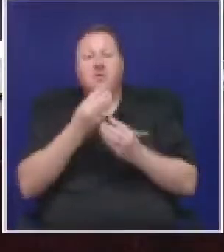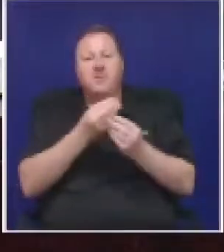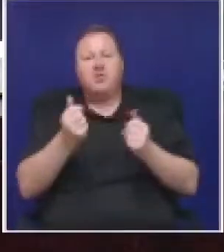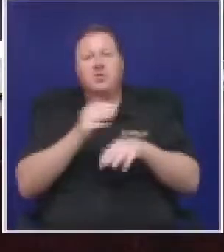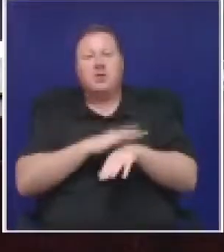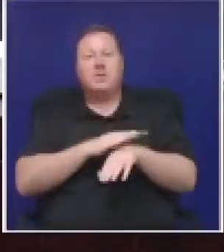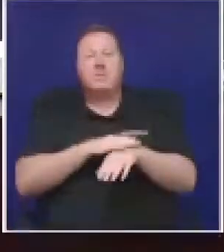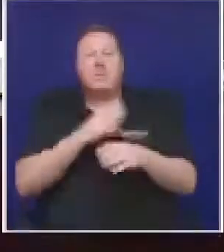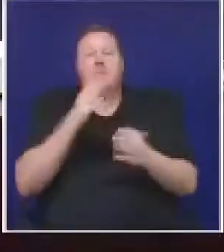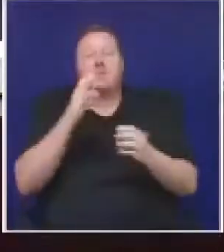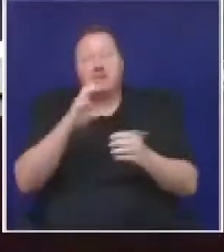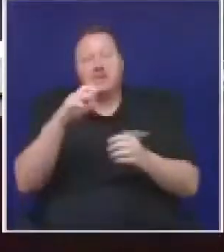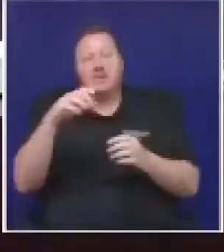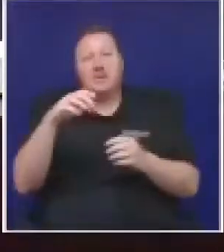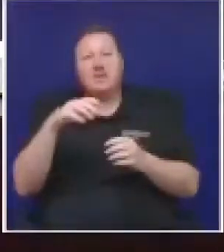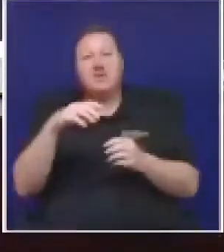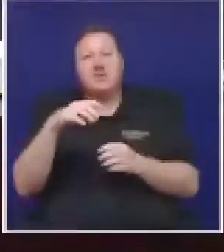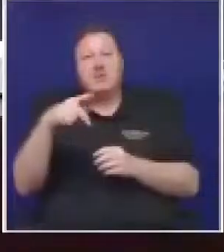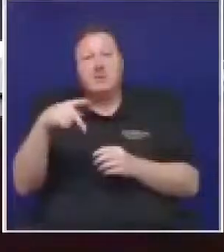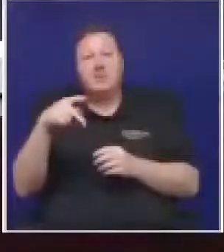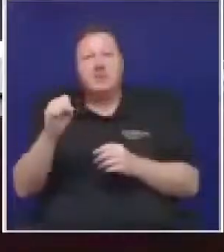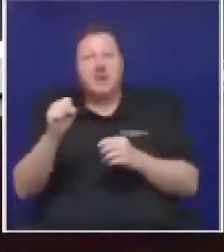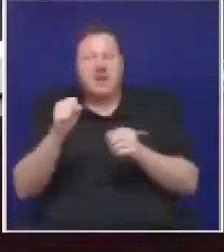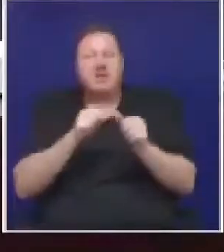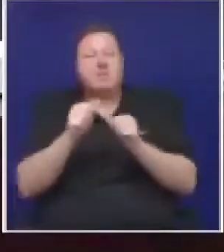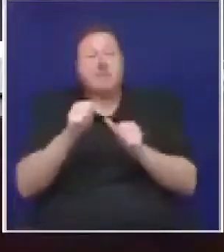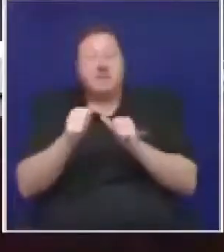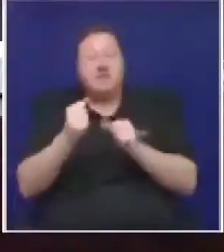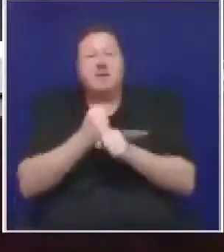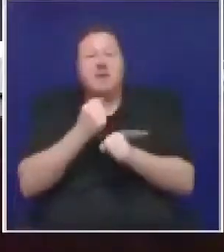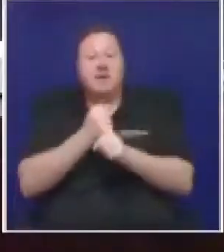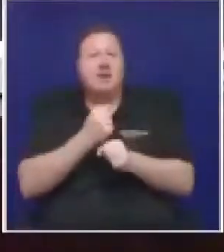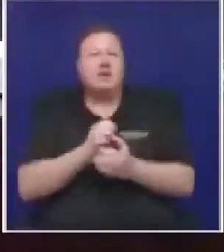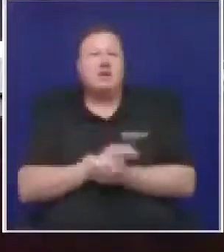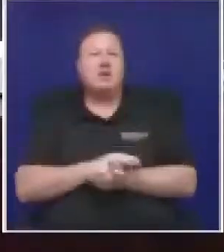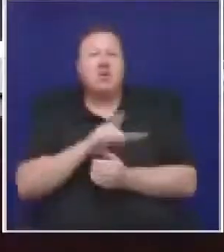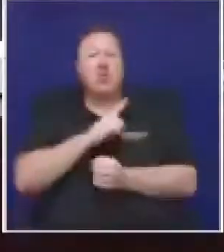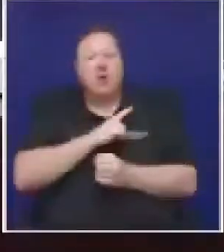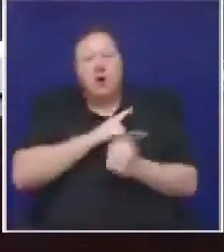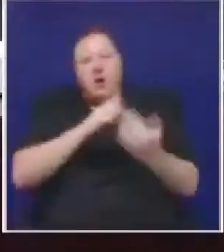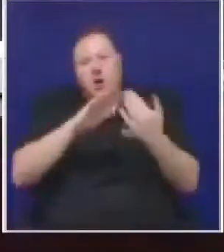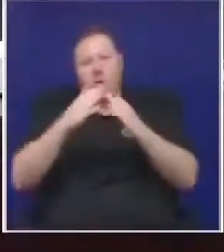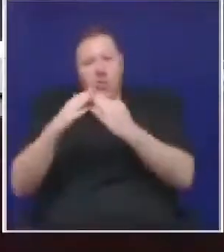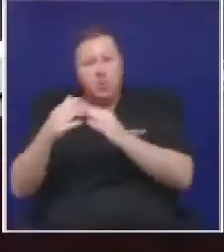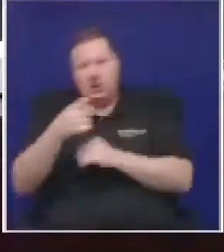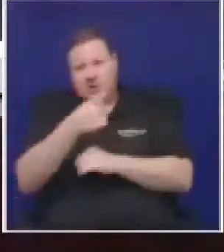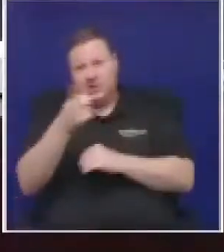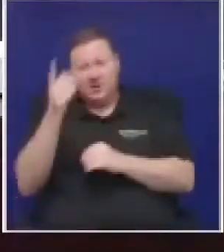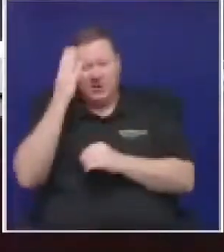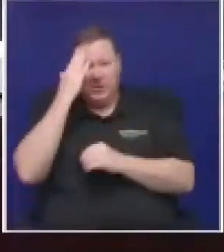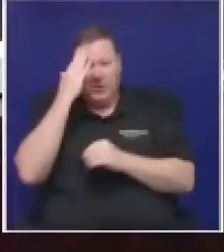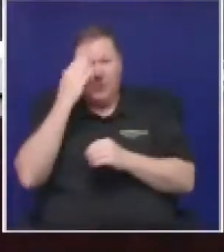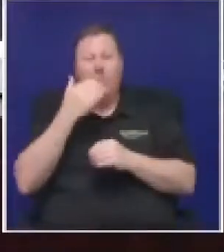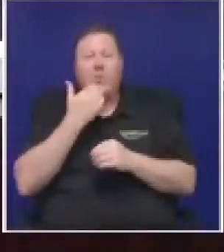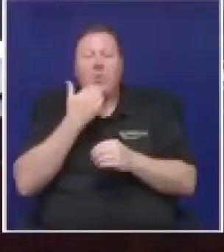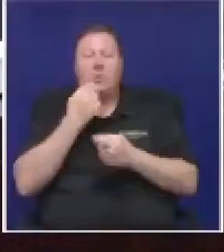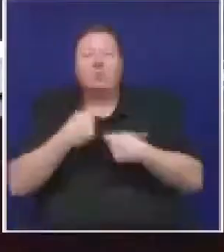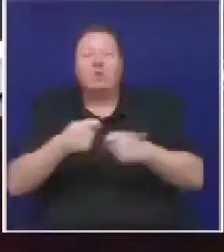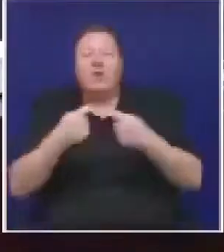strengthen our CPFs, because in most cases, communities know who's selling drugs.